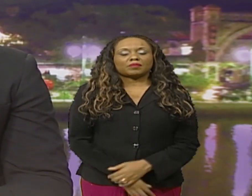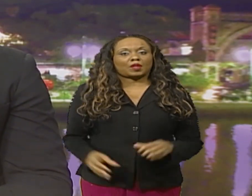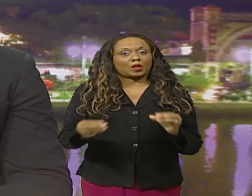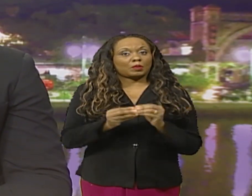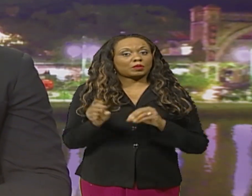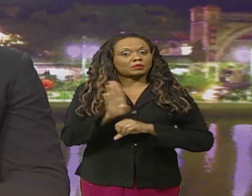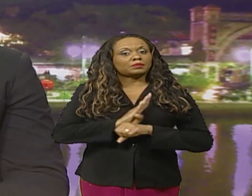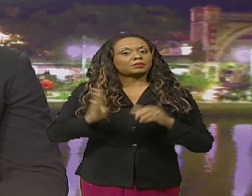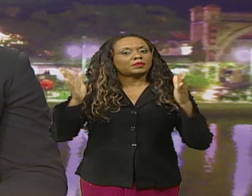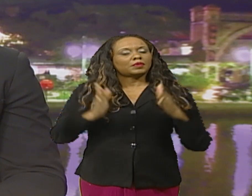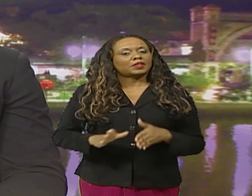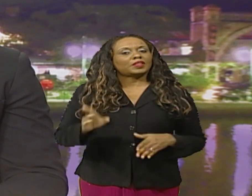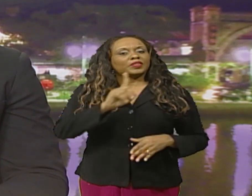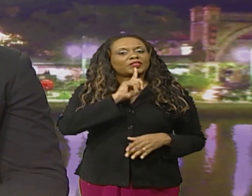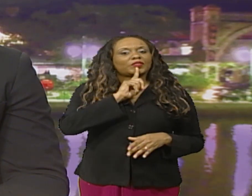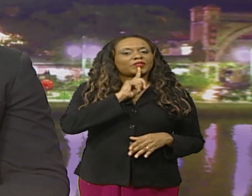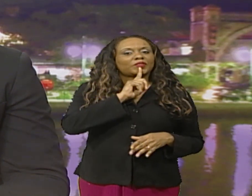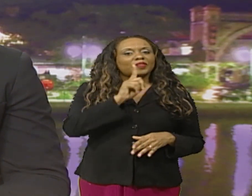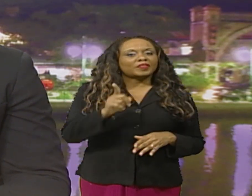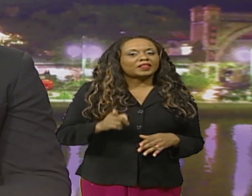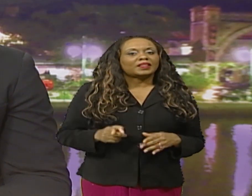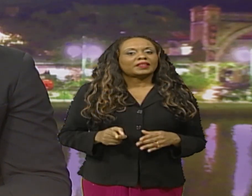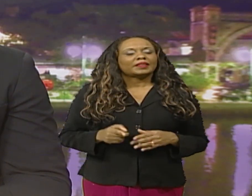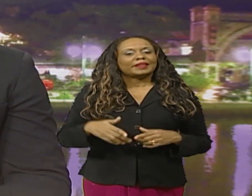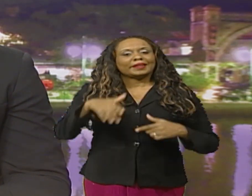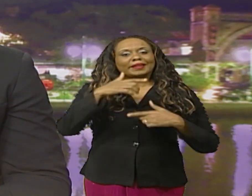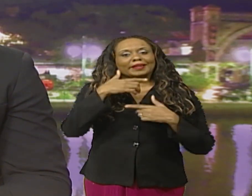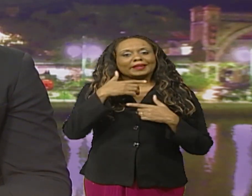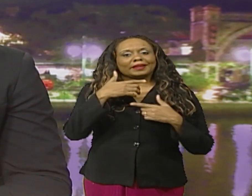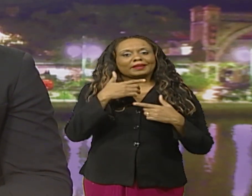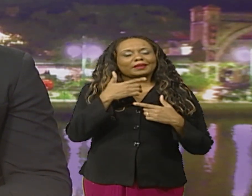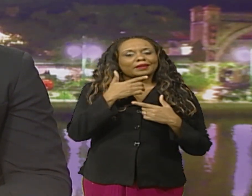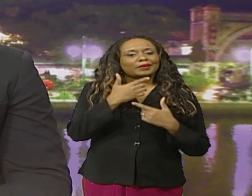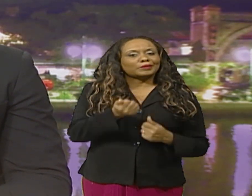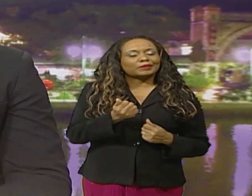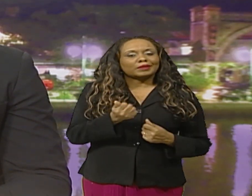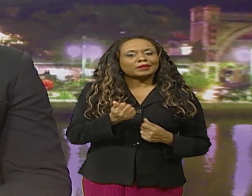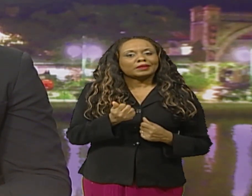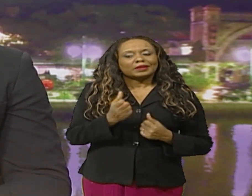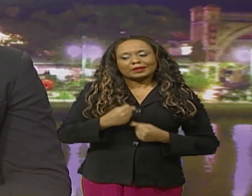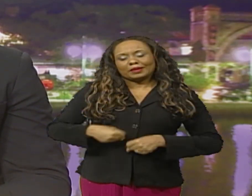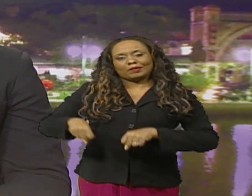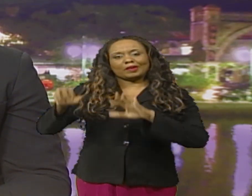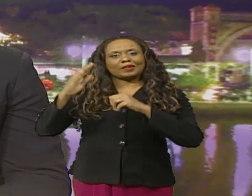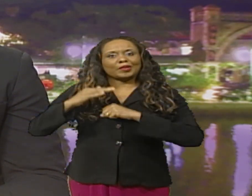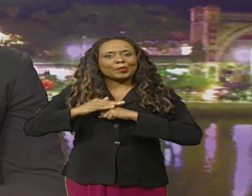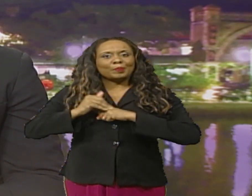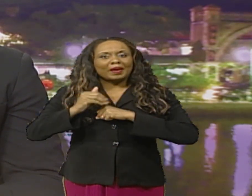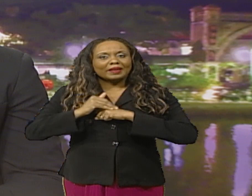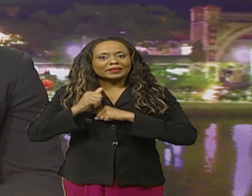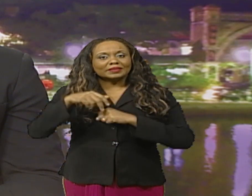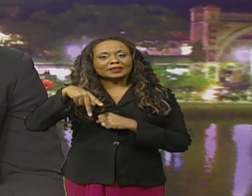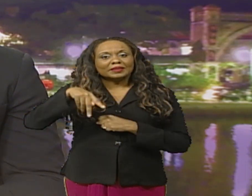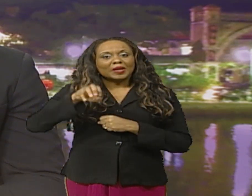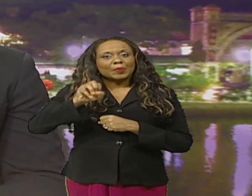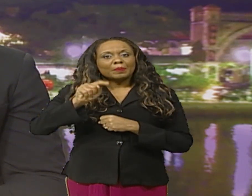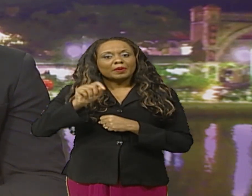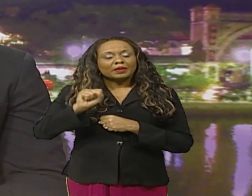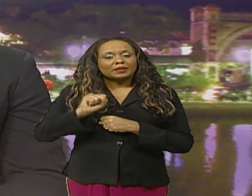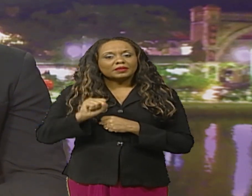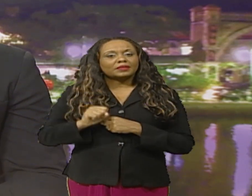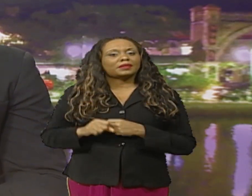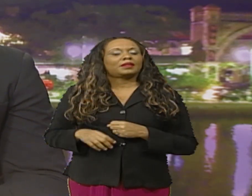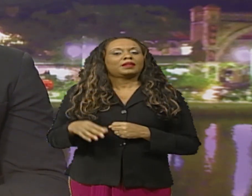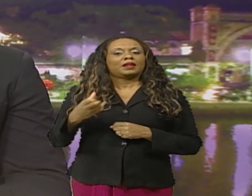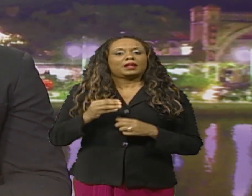More Barbadians have been giving up or expressing an interest in giving up their pets. The result has been overcrowding at several shelters across